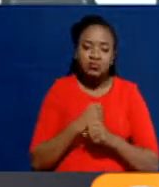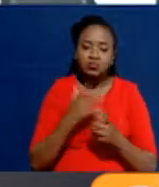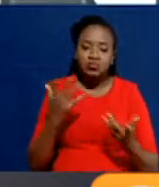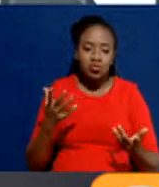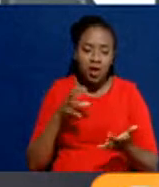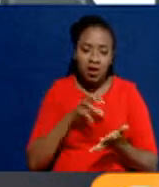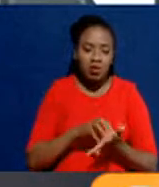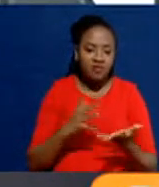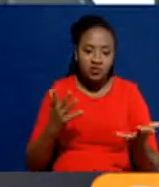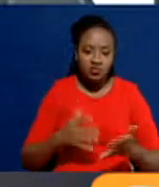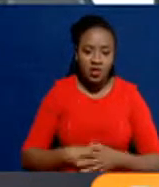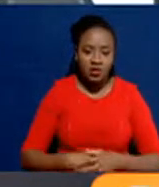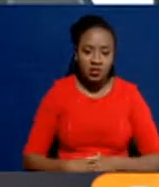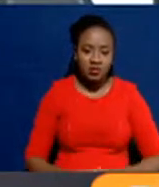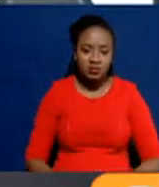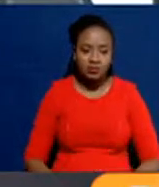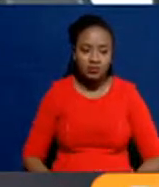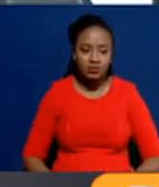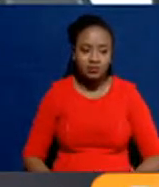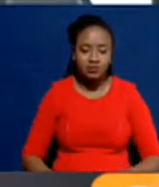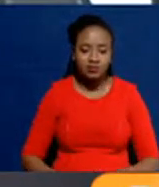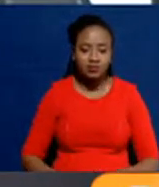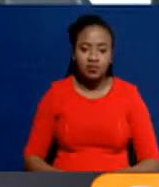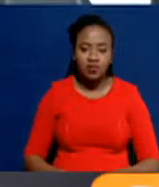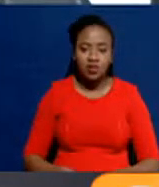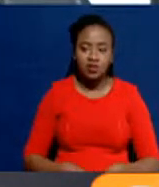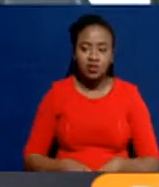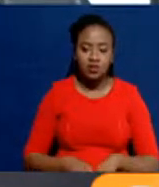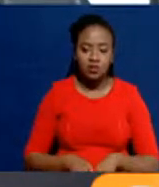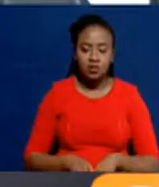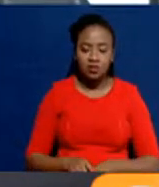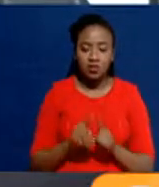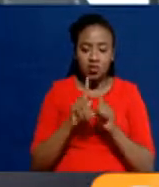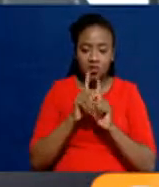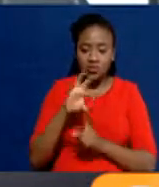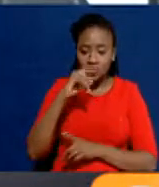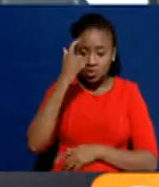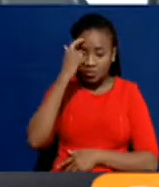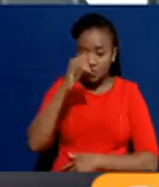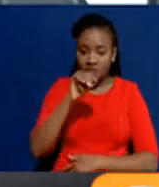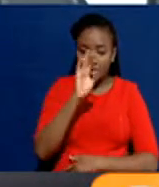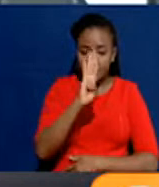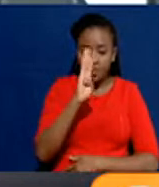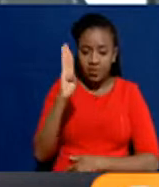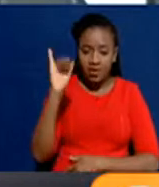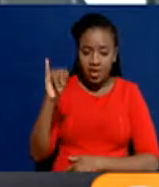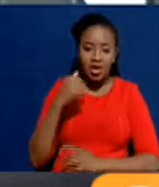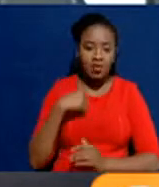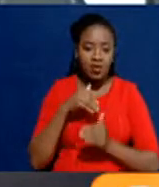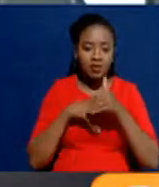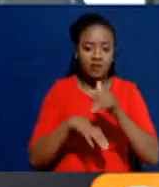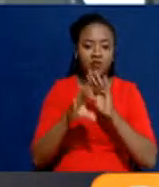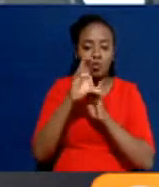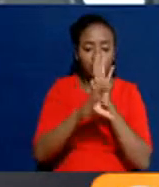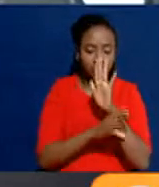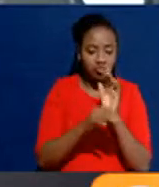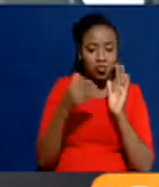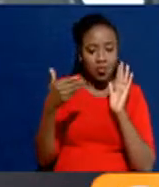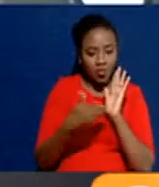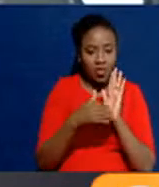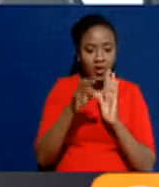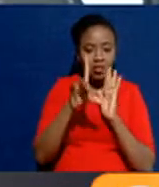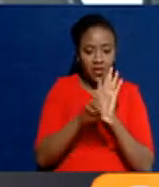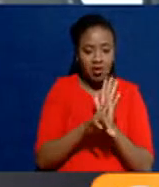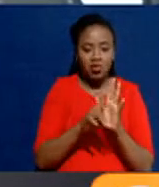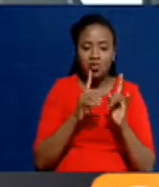even when we related to before with the BBI, you know, on such big matters that weigh on the Constitution, that weigh on the law, where is the voice